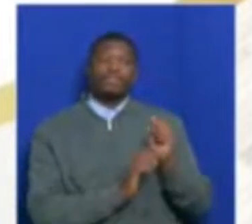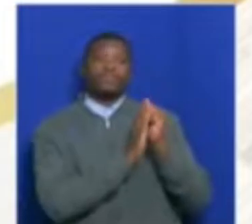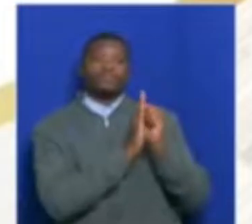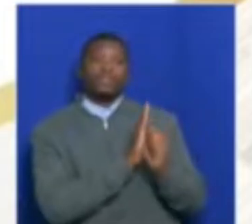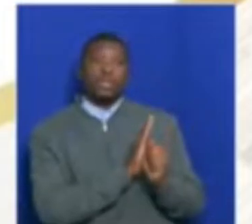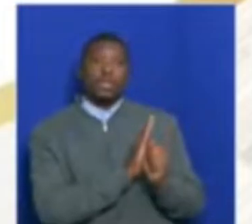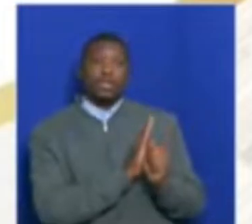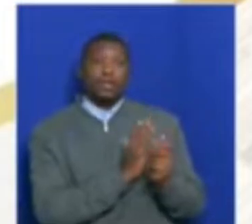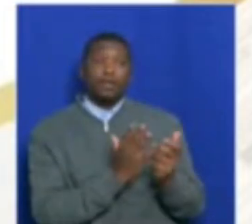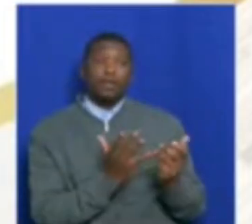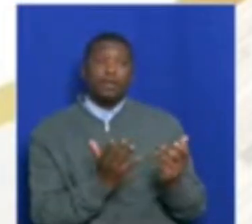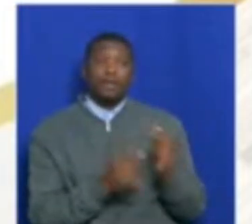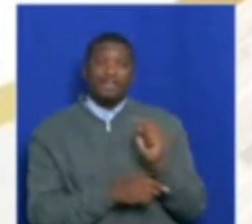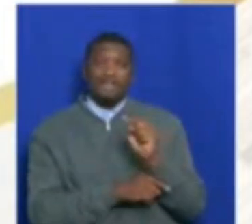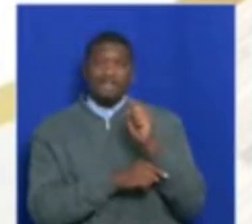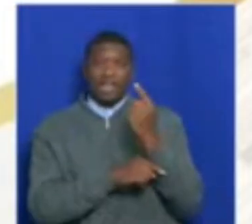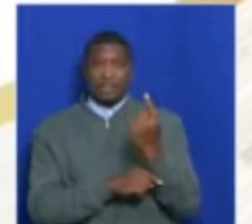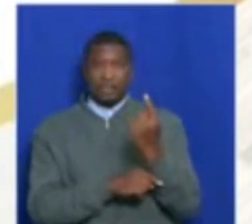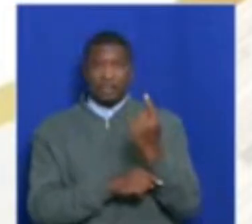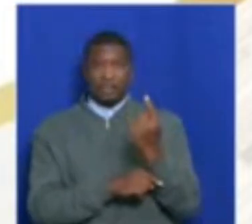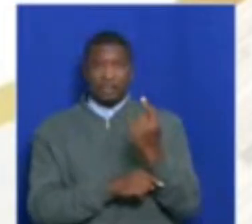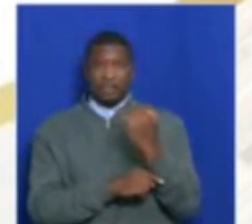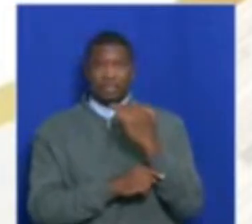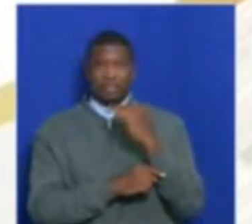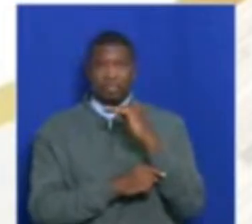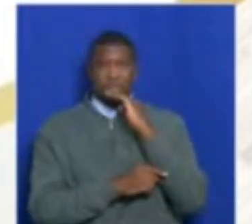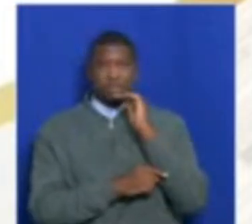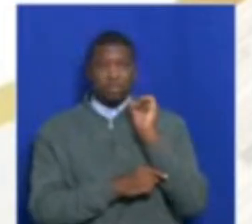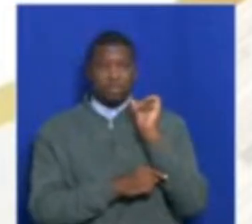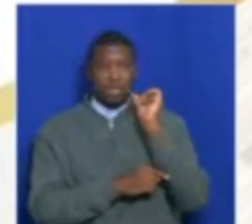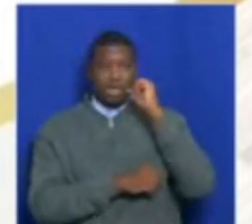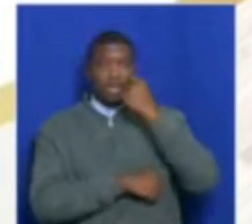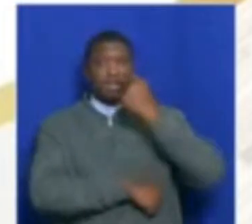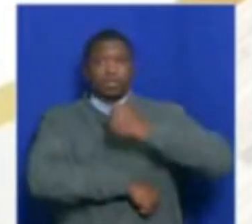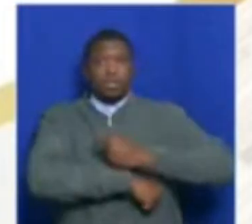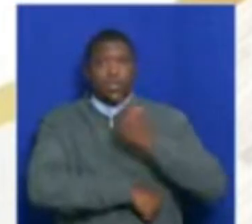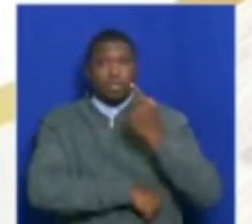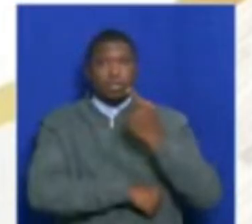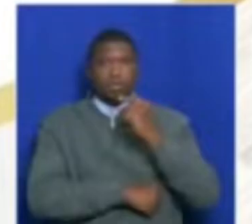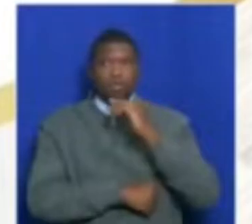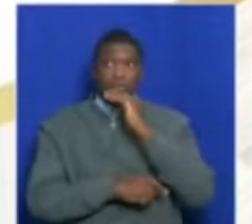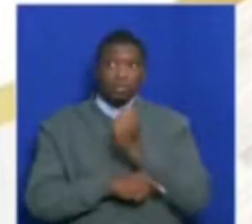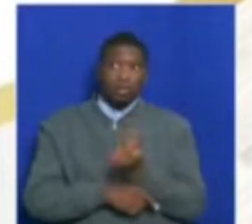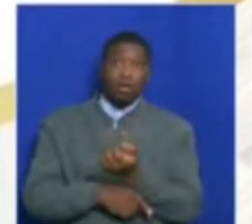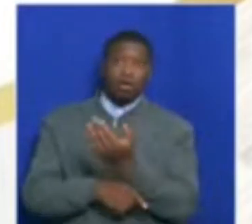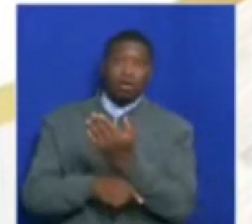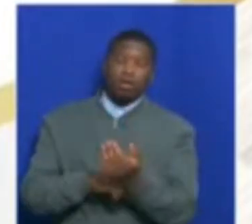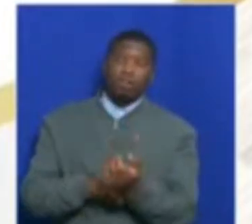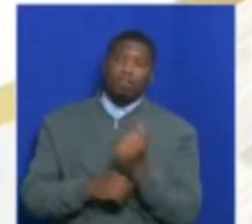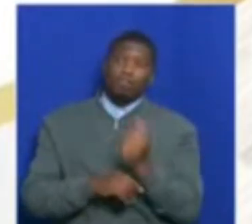1st. The next day? The next day. So this application was issued the day before? That's correct.